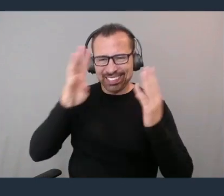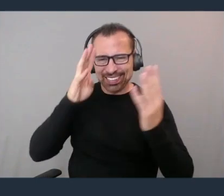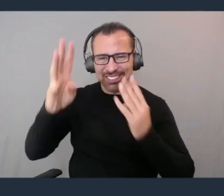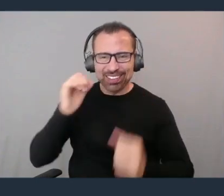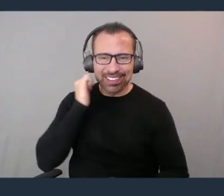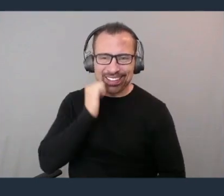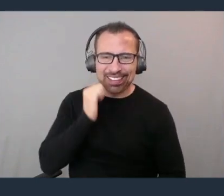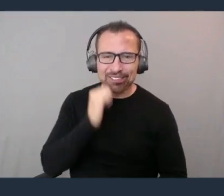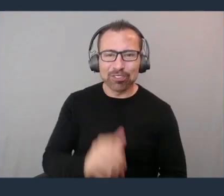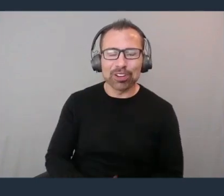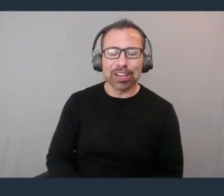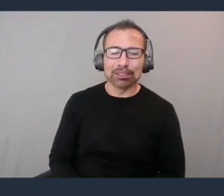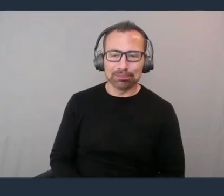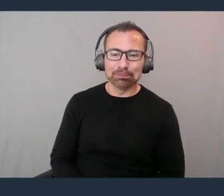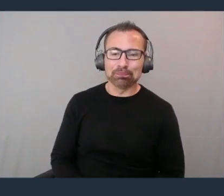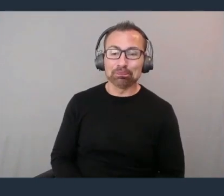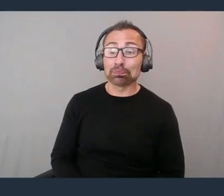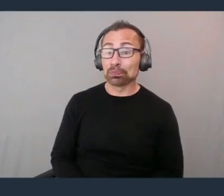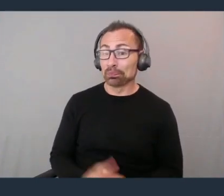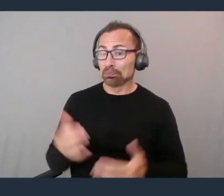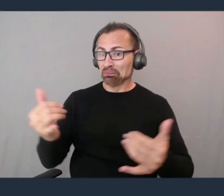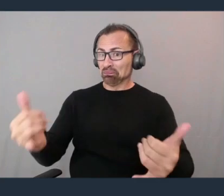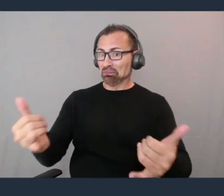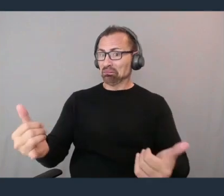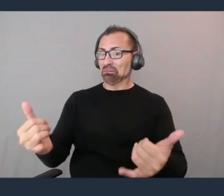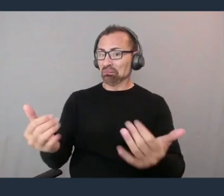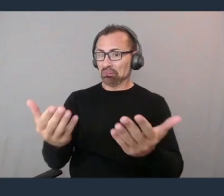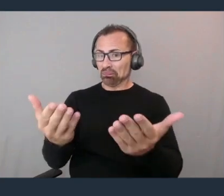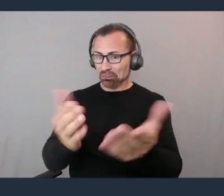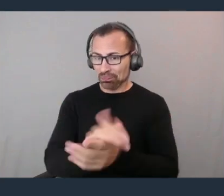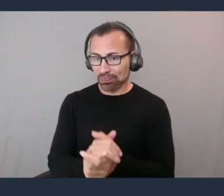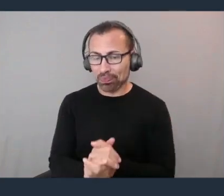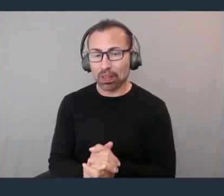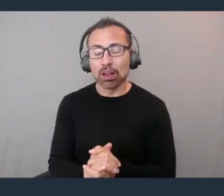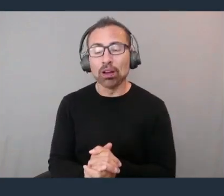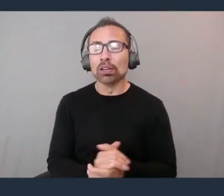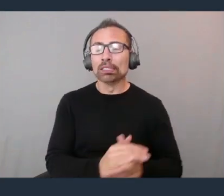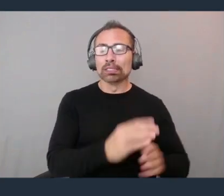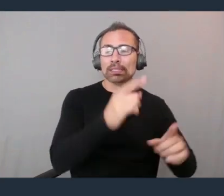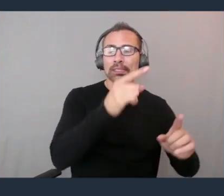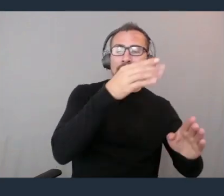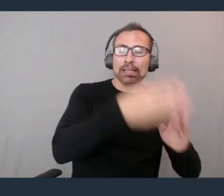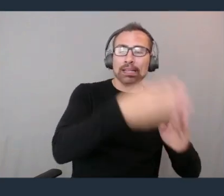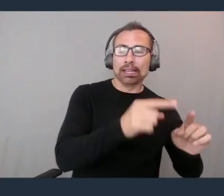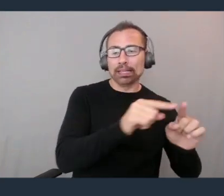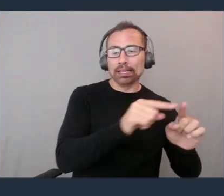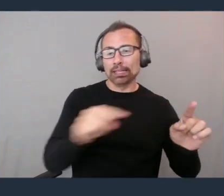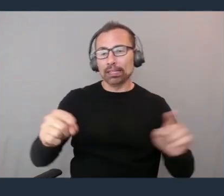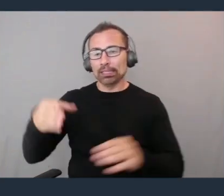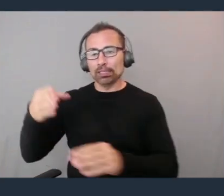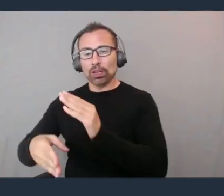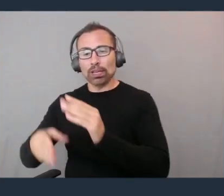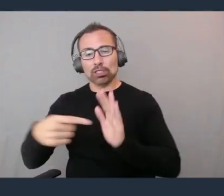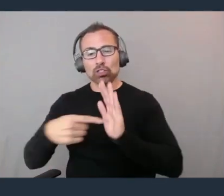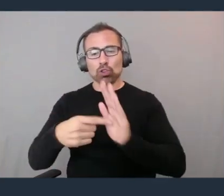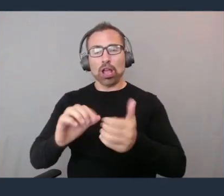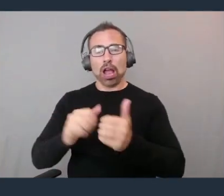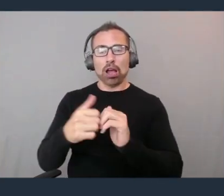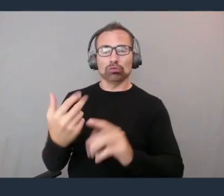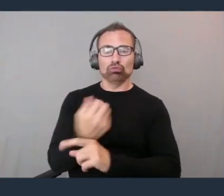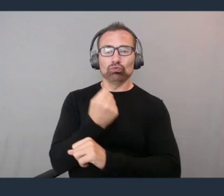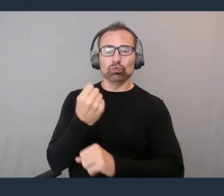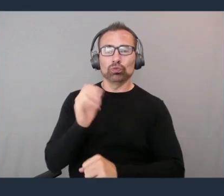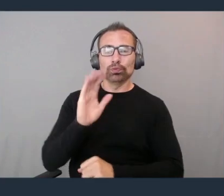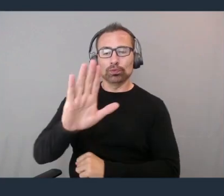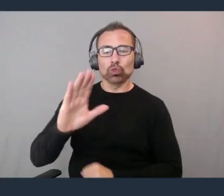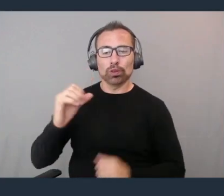To take this a step further, let me walk you through an end-to-end workflow to demonstrate how you can put your cold data to work. Now, let's